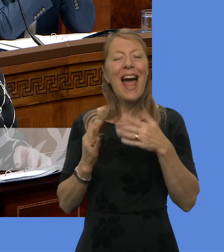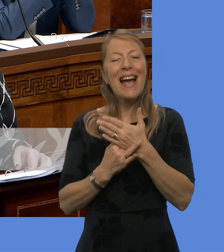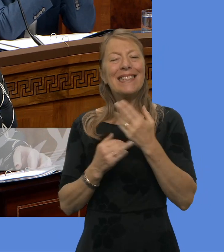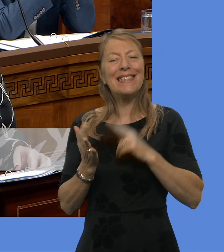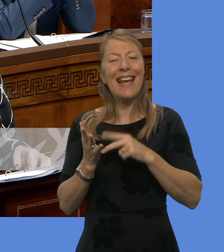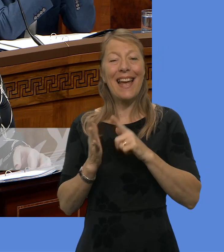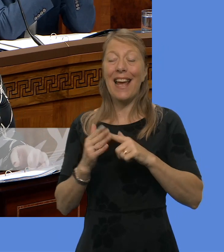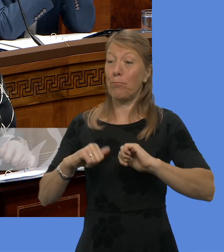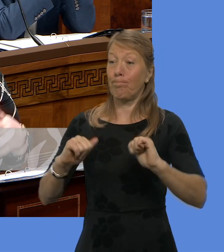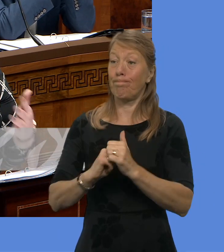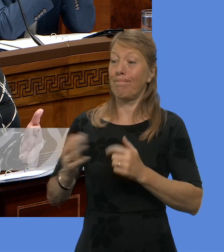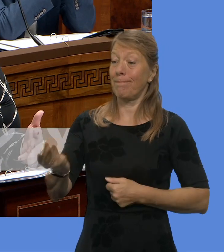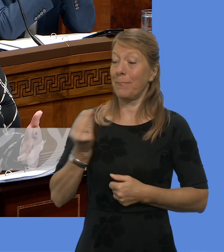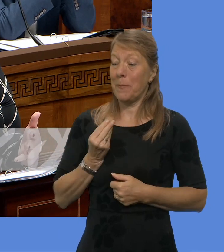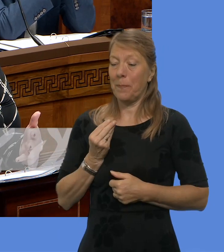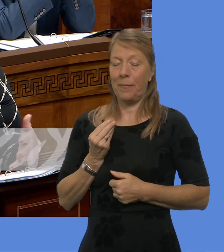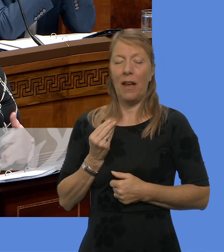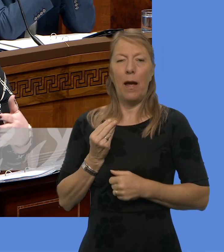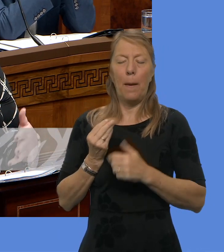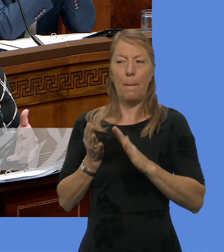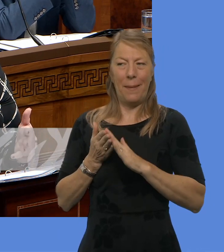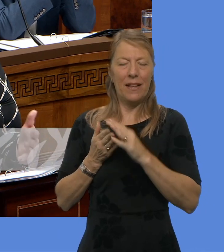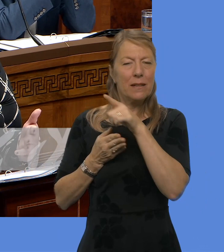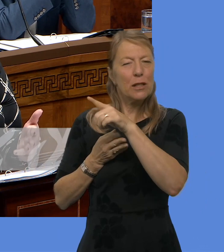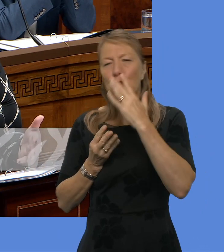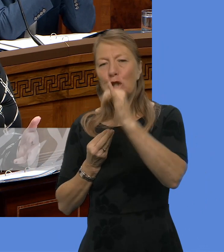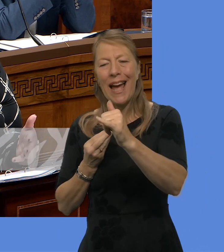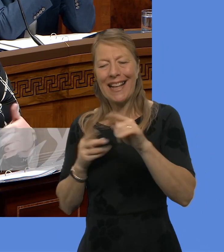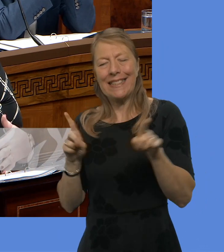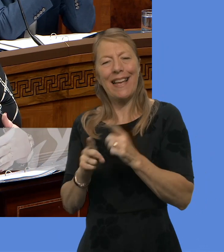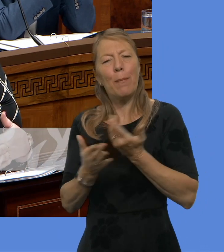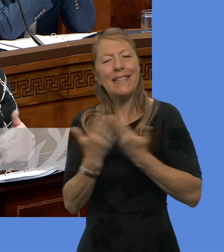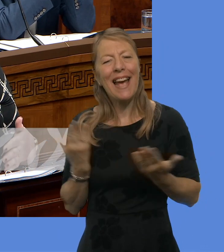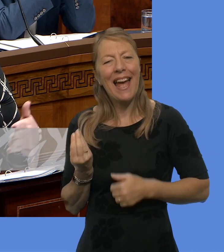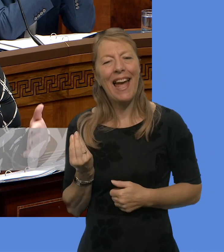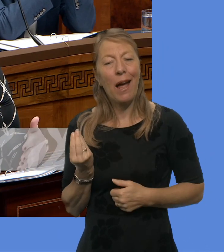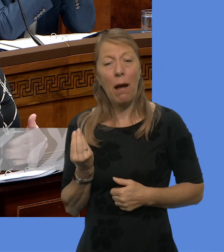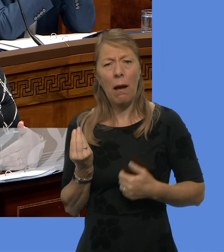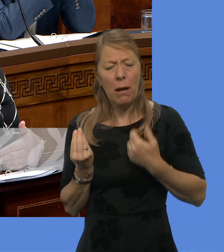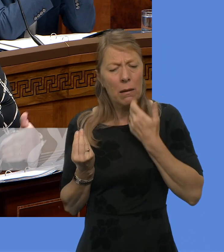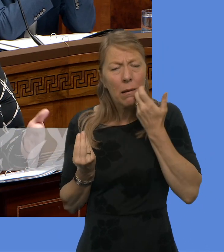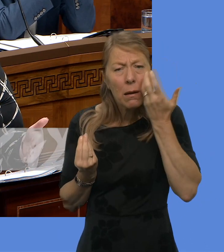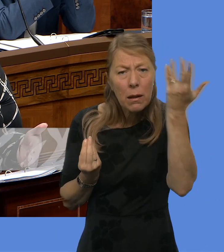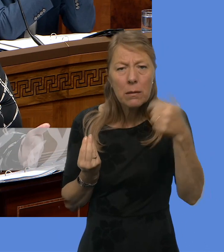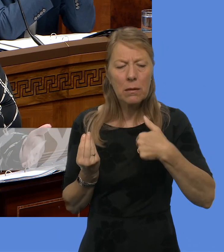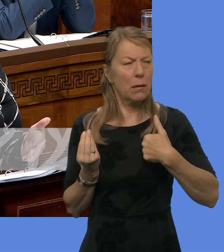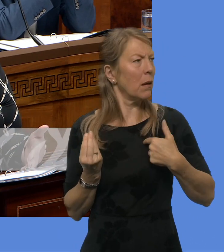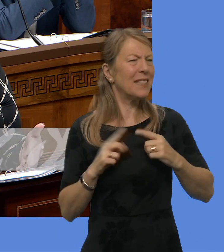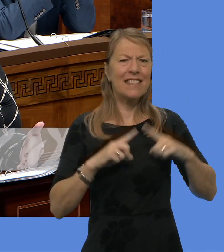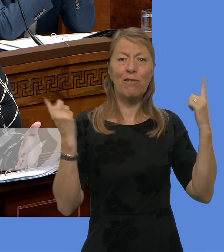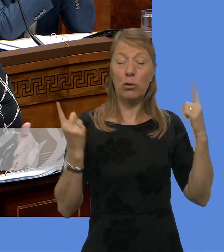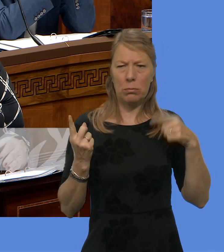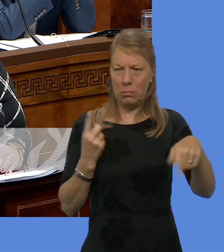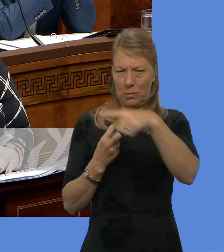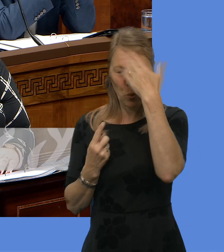so employers who choose to accept an age certificate are doing so at their own risk, in the knowledge that information may have changed in the period since that certificate was